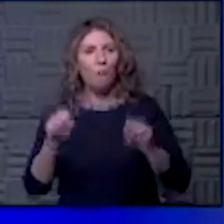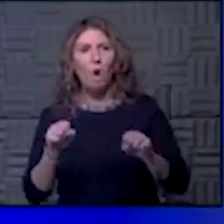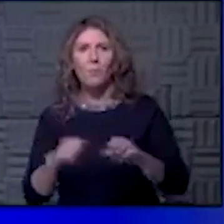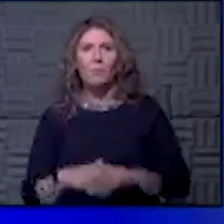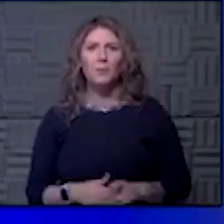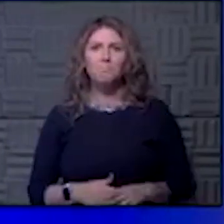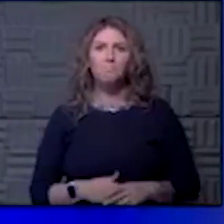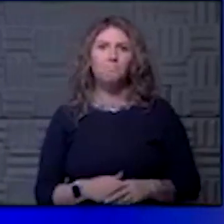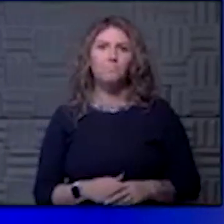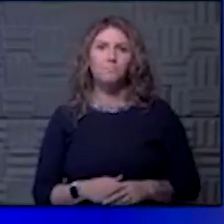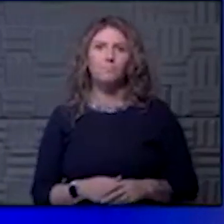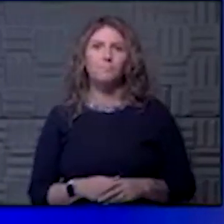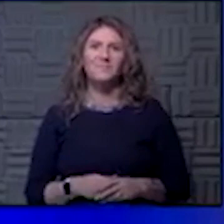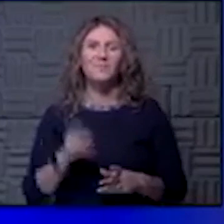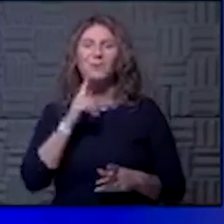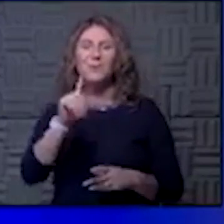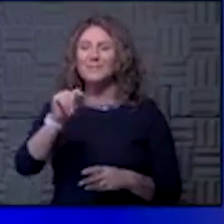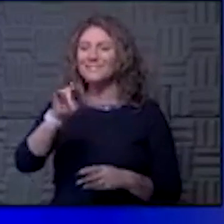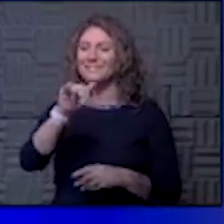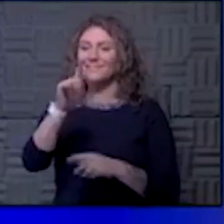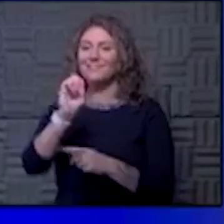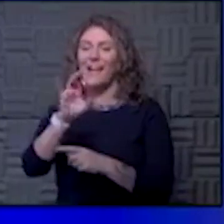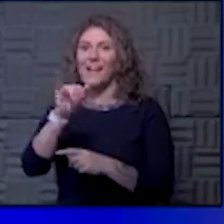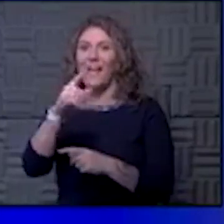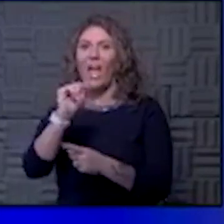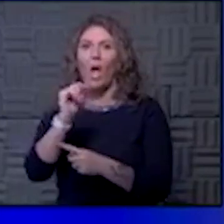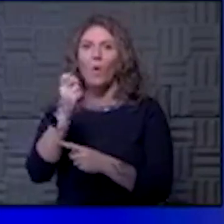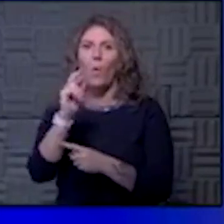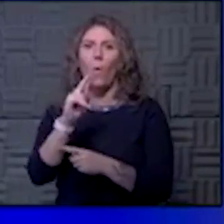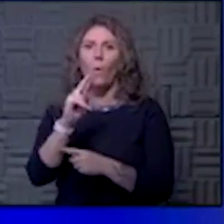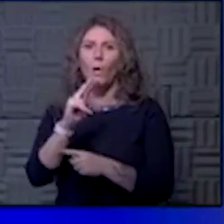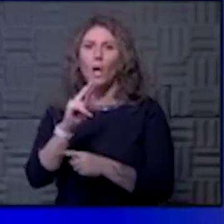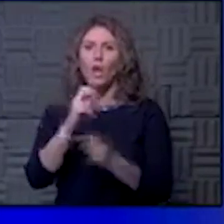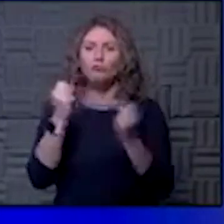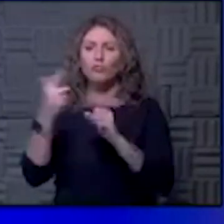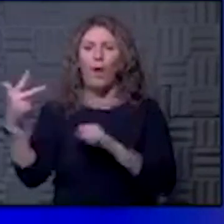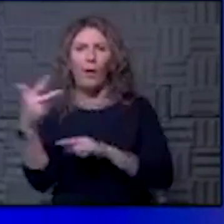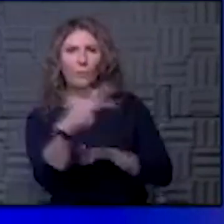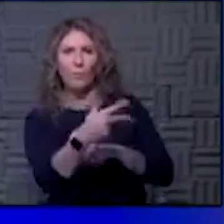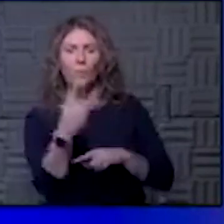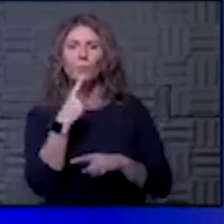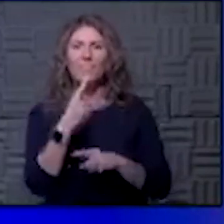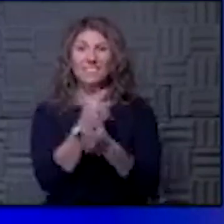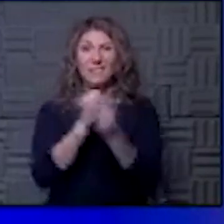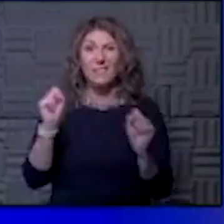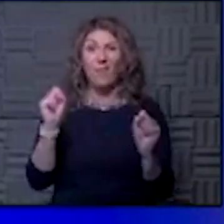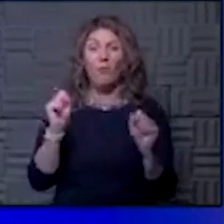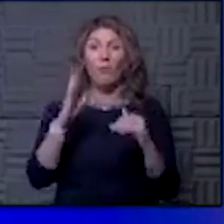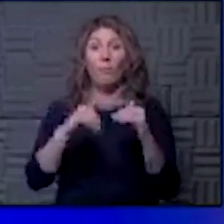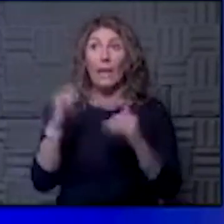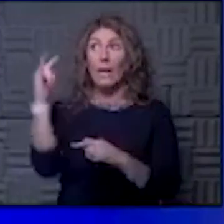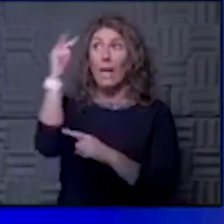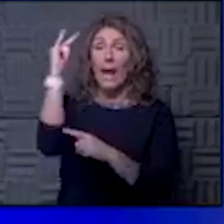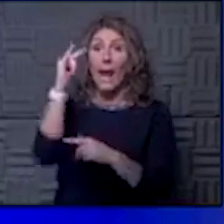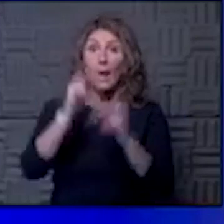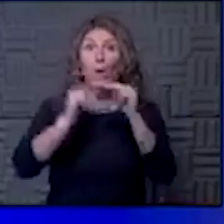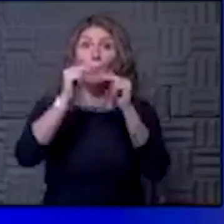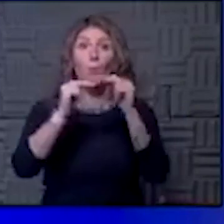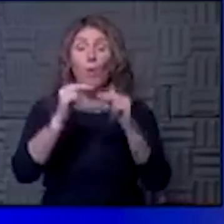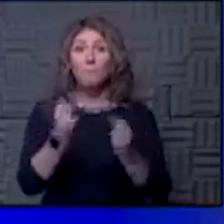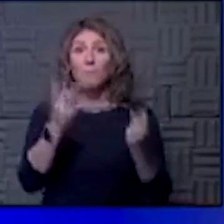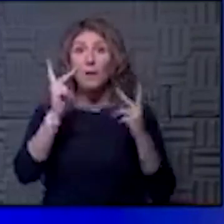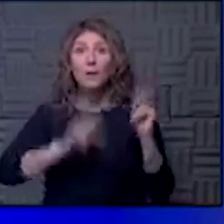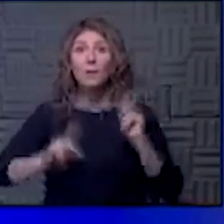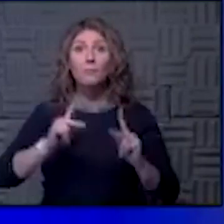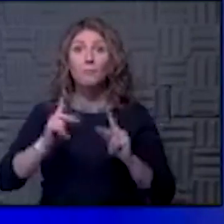be takeout or drive-through. So that is much safer than, say, going through an airport where you have so many people traveling. And we know